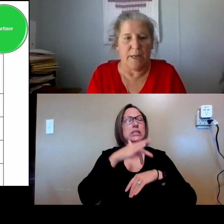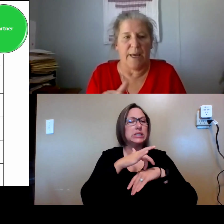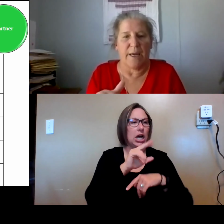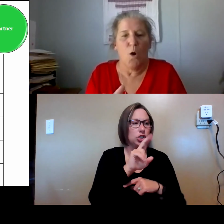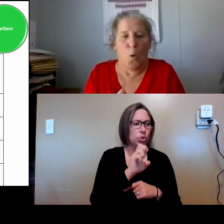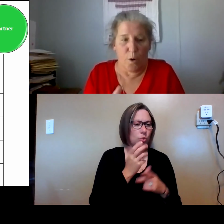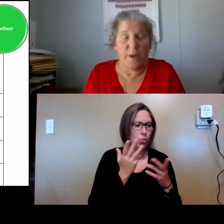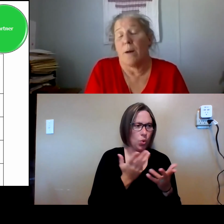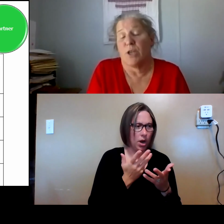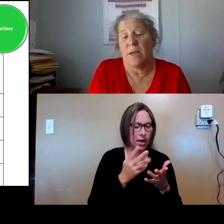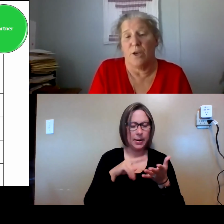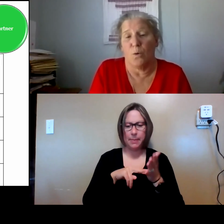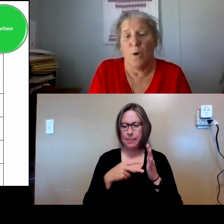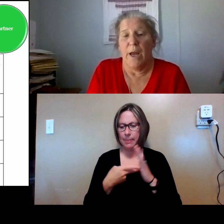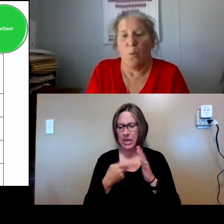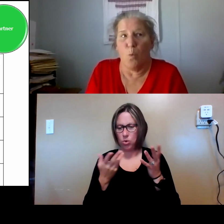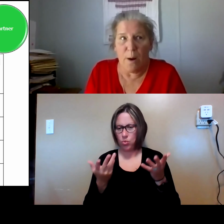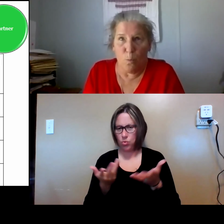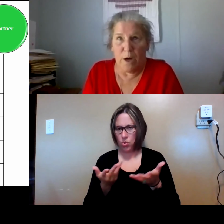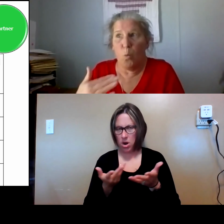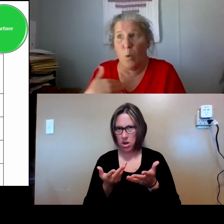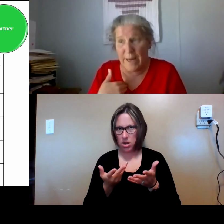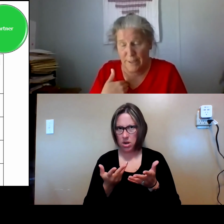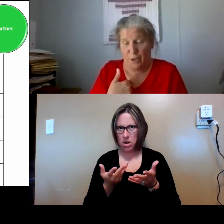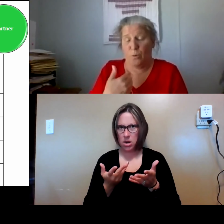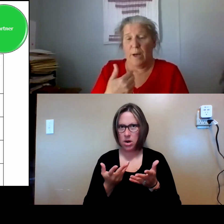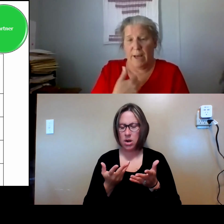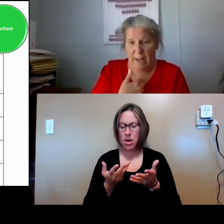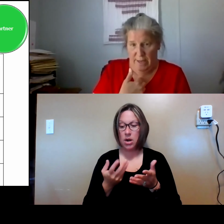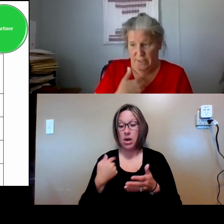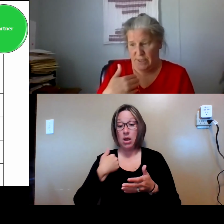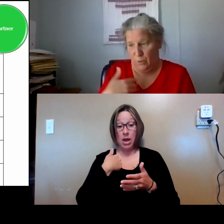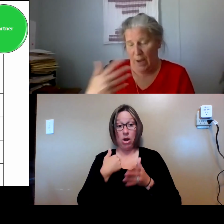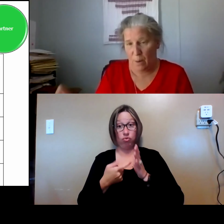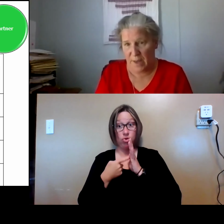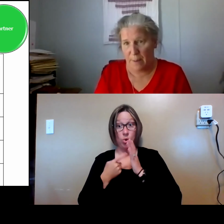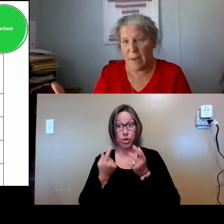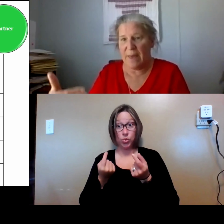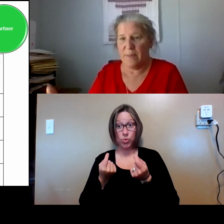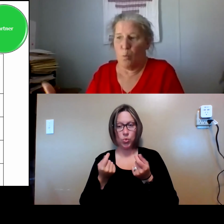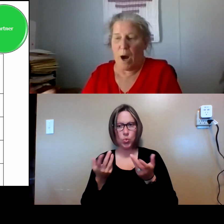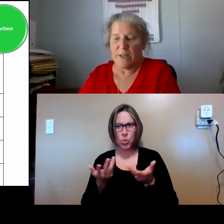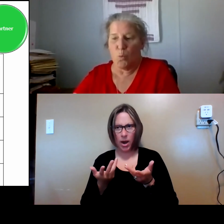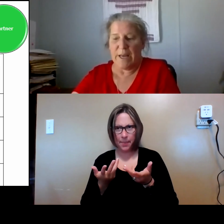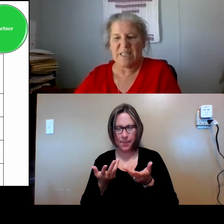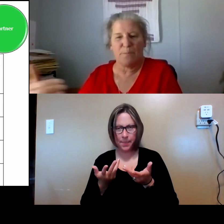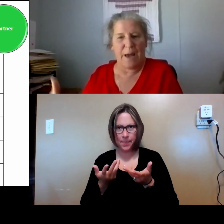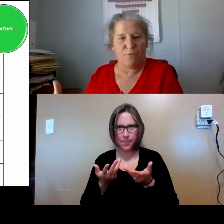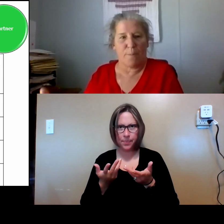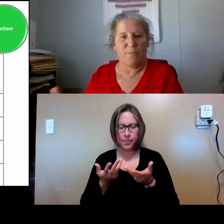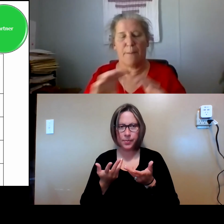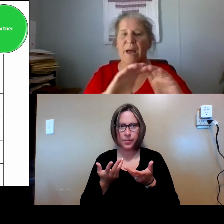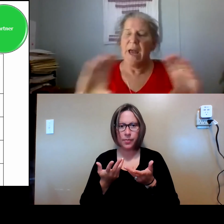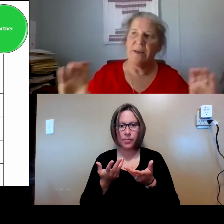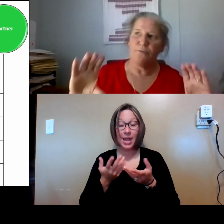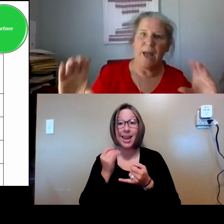the meaning or the object cue? And what will we do to help them? And then what do we expect